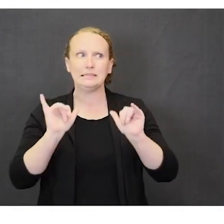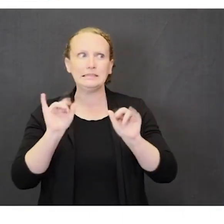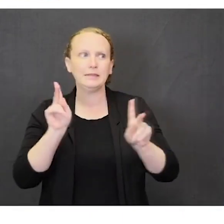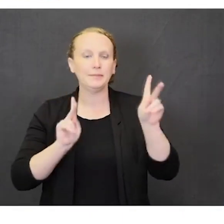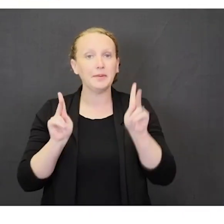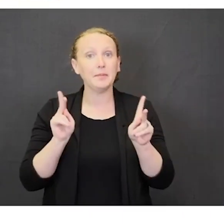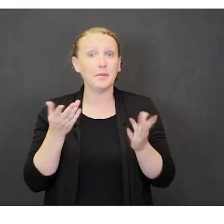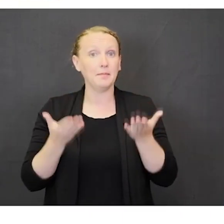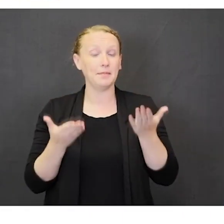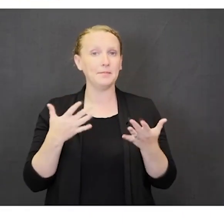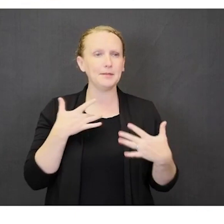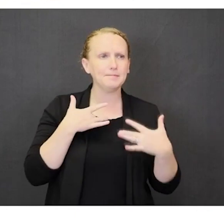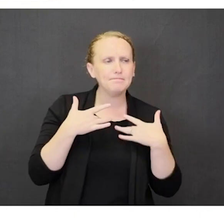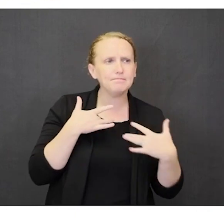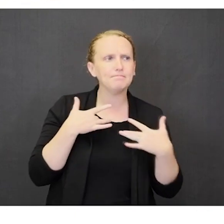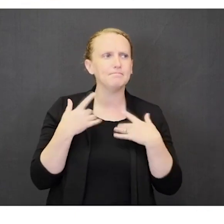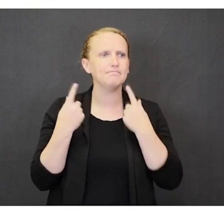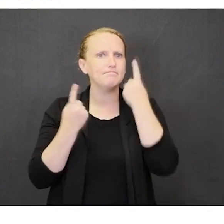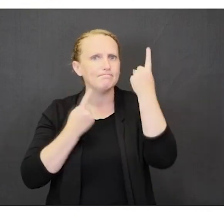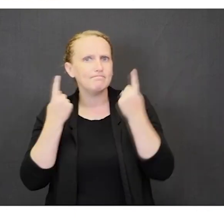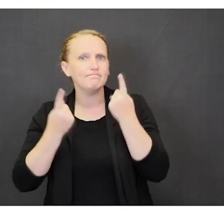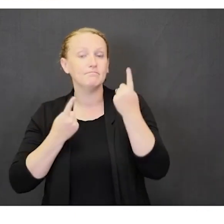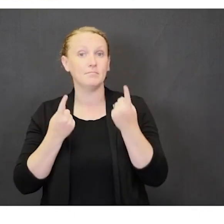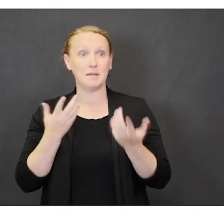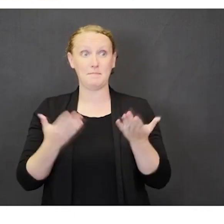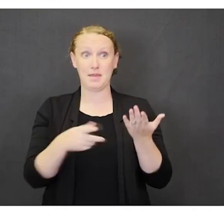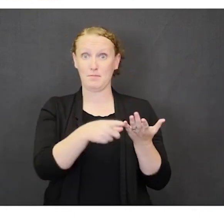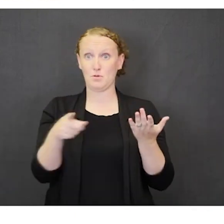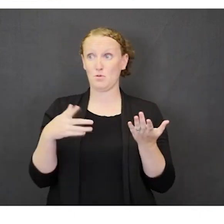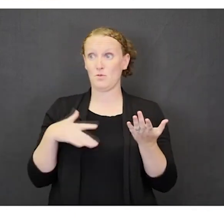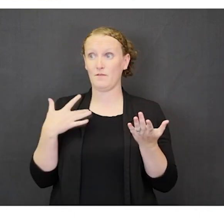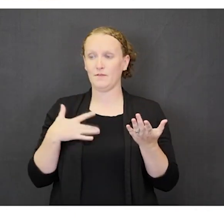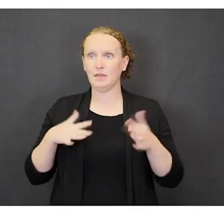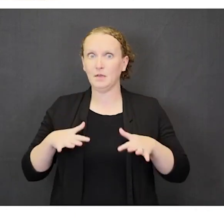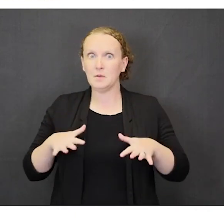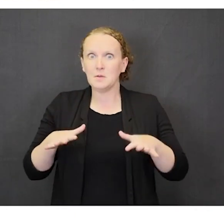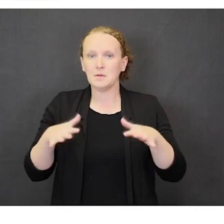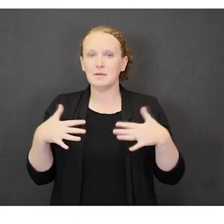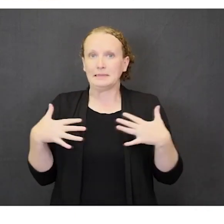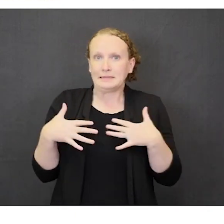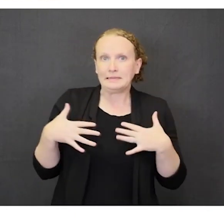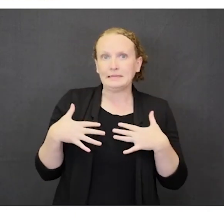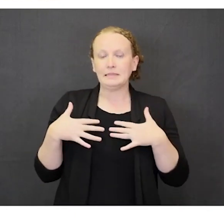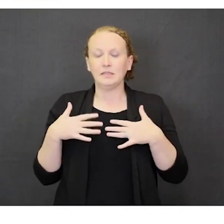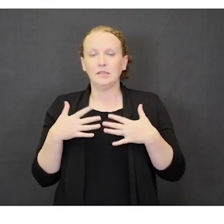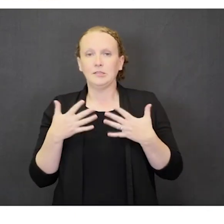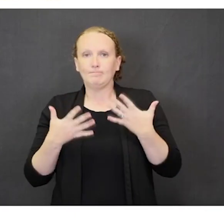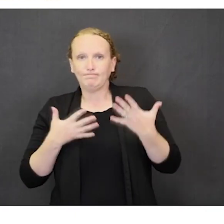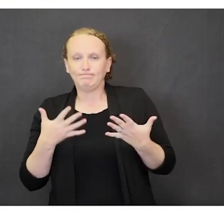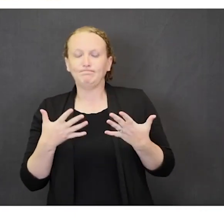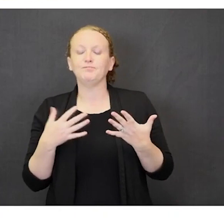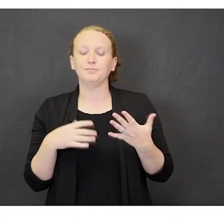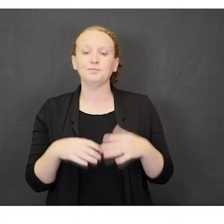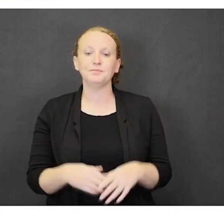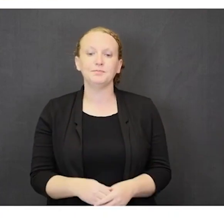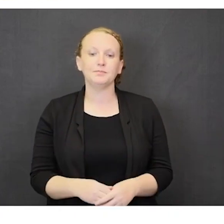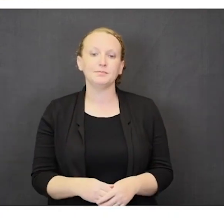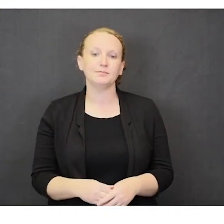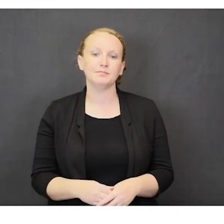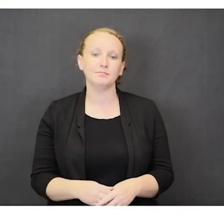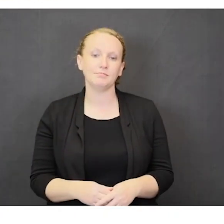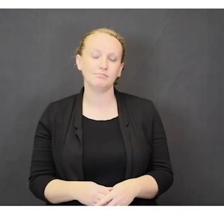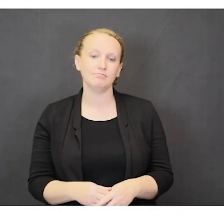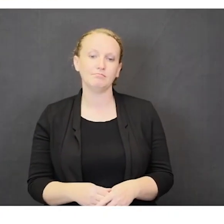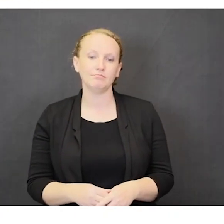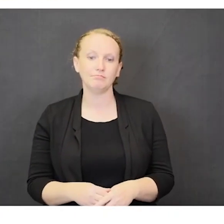in the forefront, may even be producing some panic or some fear or anxiety in you. May